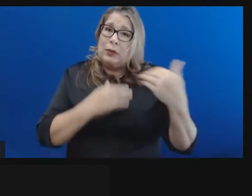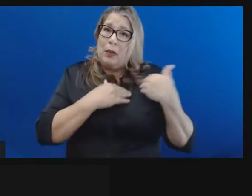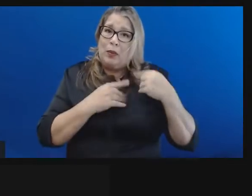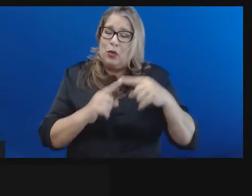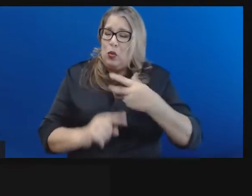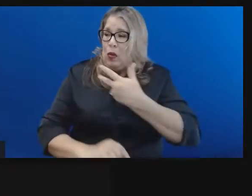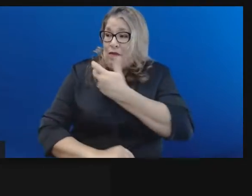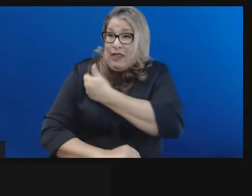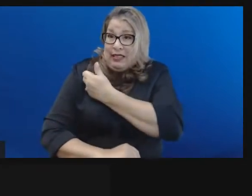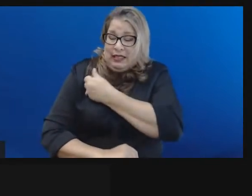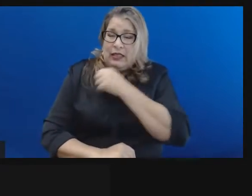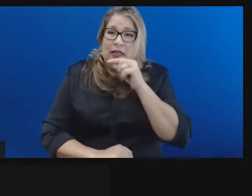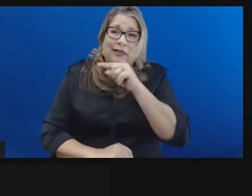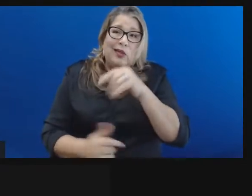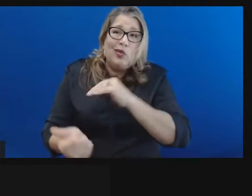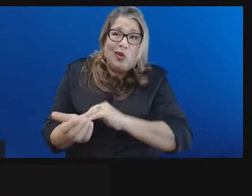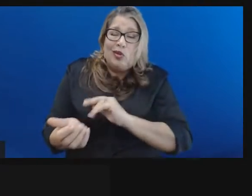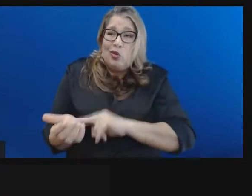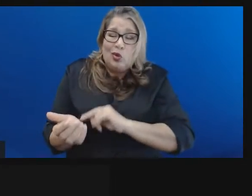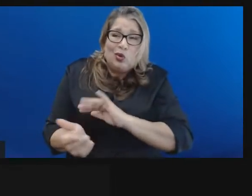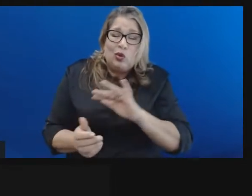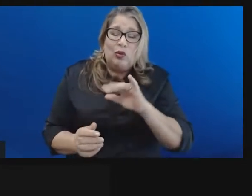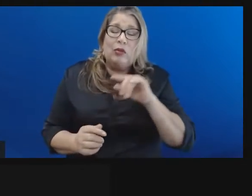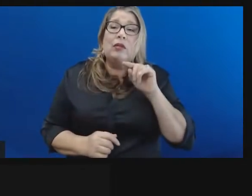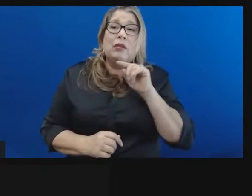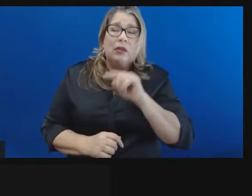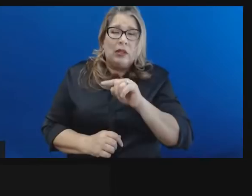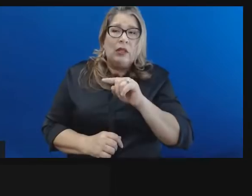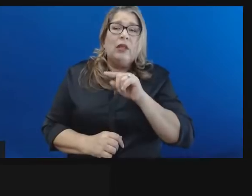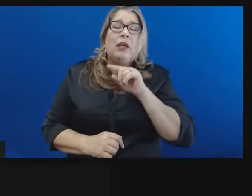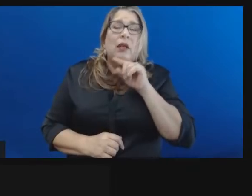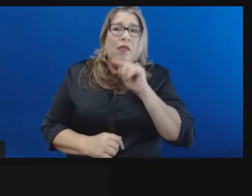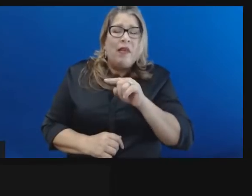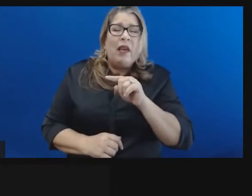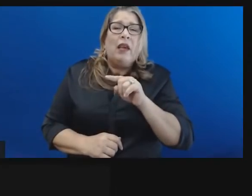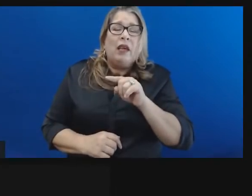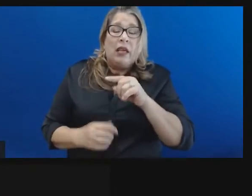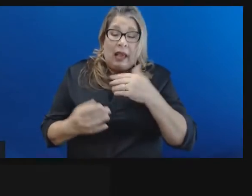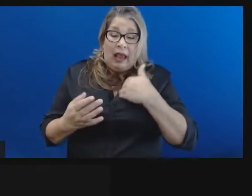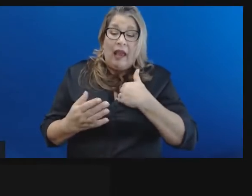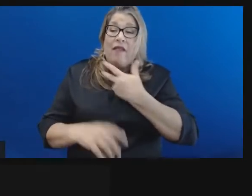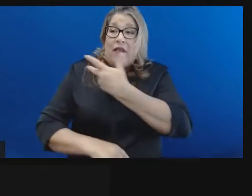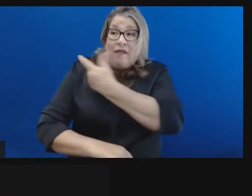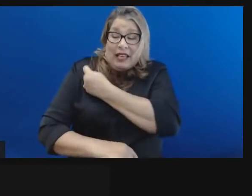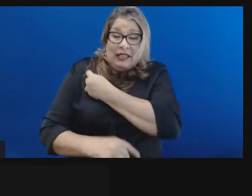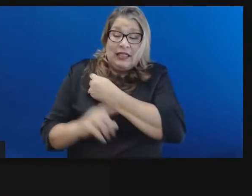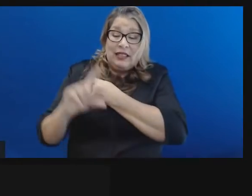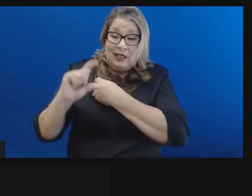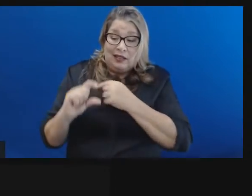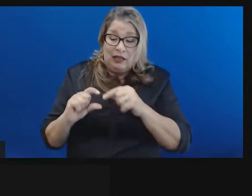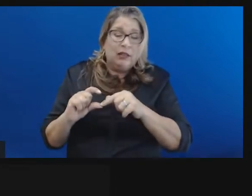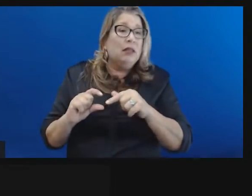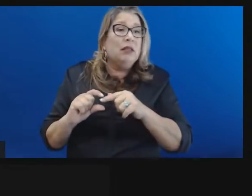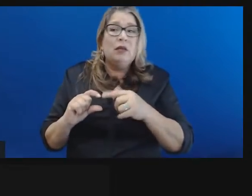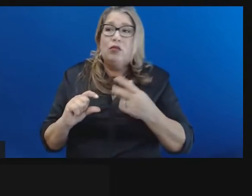to individuals who are in those higher risk tiers, and they should do all that they can to make sure that they're giving